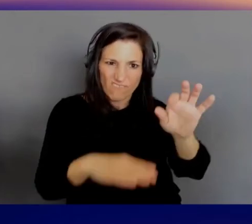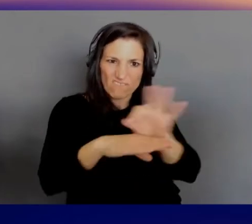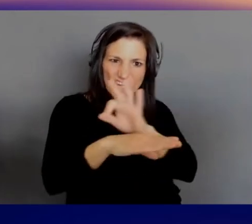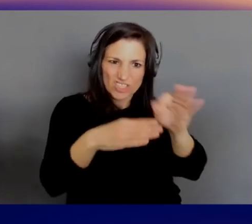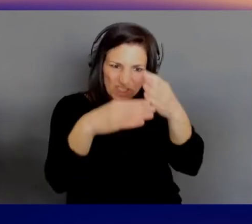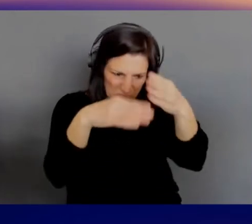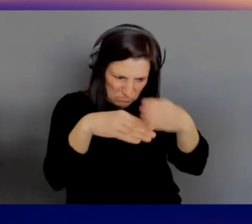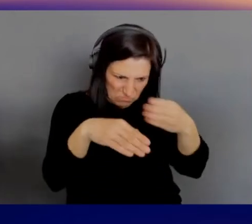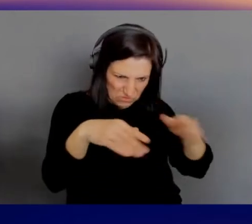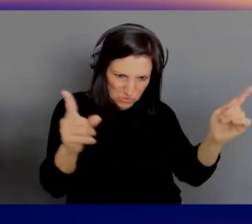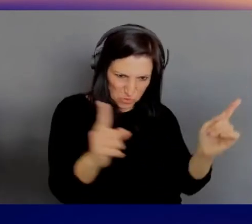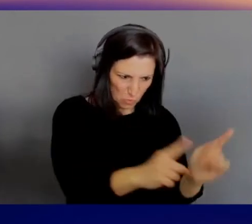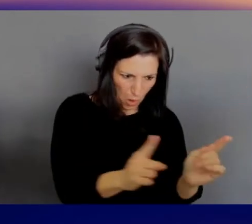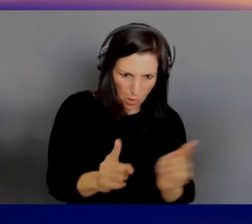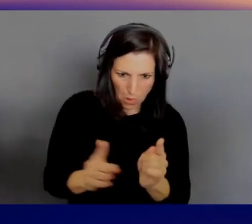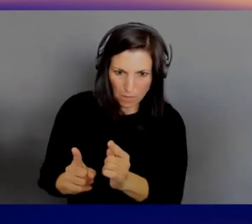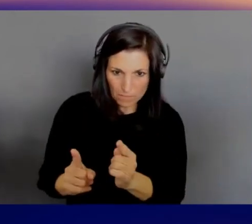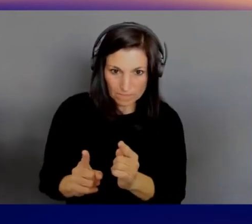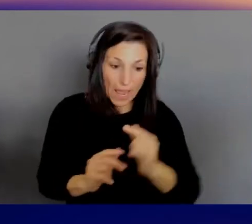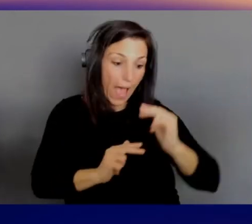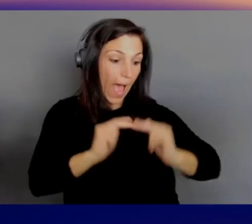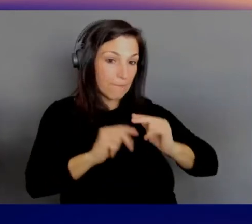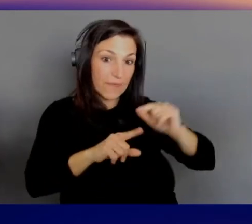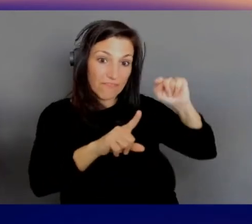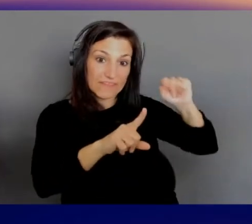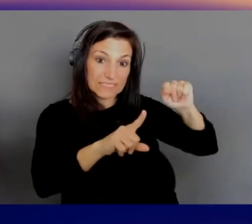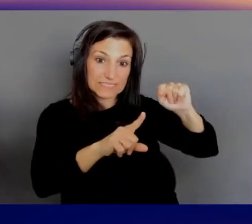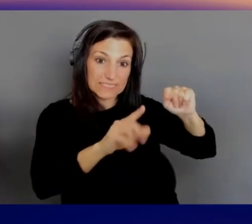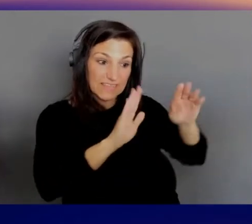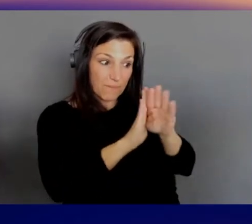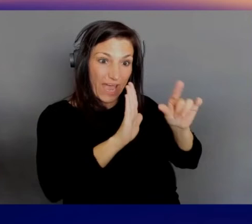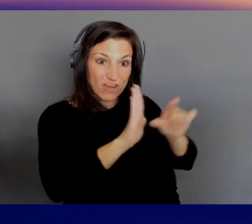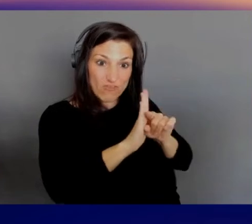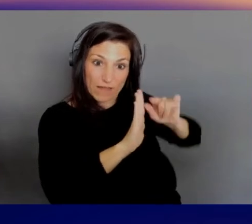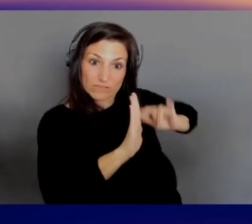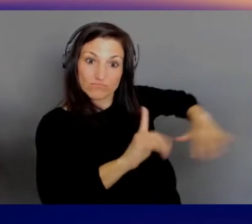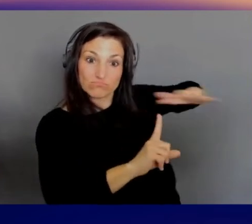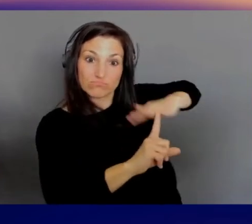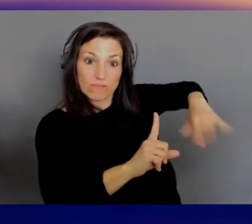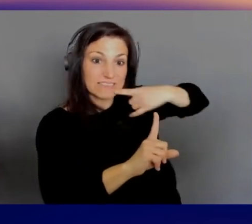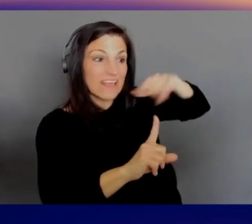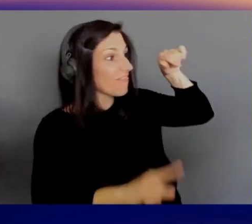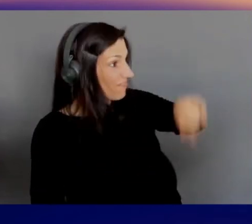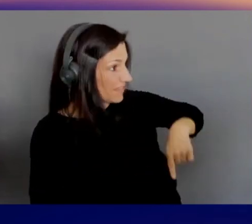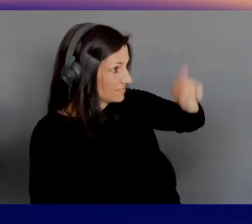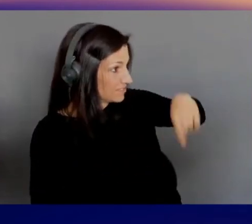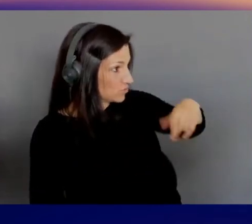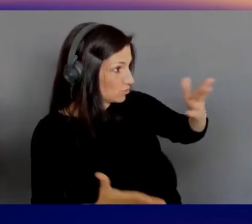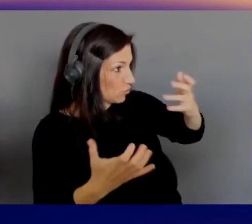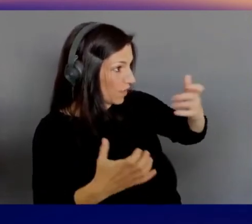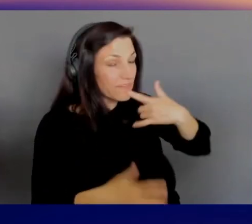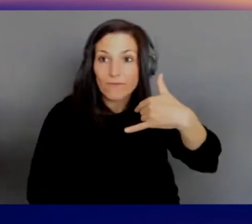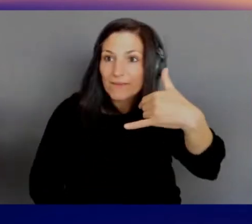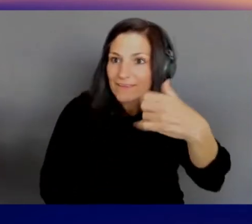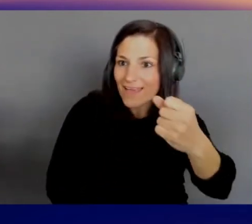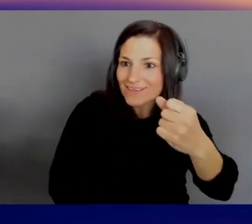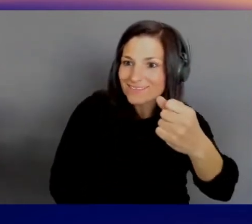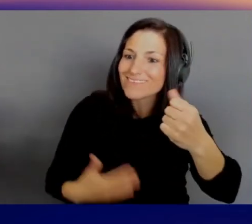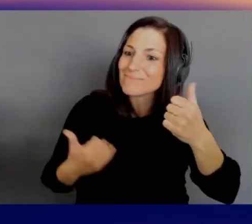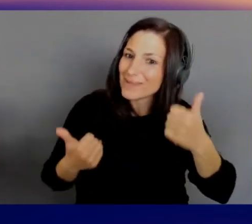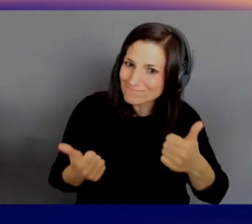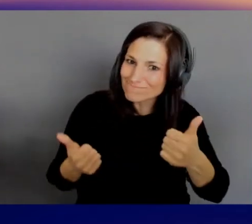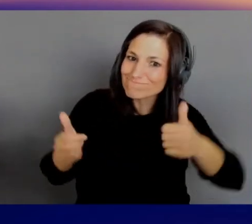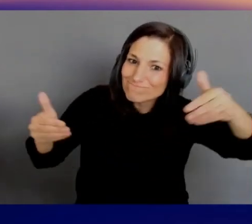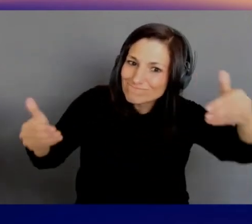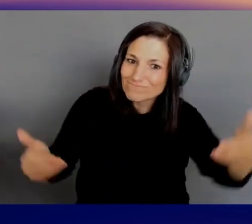build this in the background, I show them, this is what you want? And they say, yes, exactly, this is what I want. Yeah. So then here, let's introduce you to Step